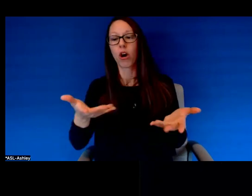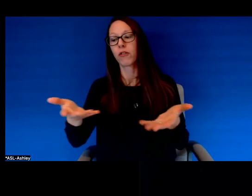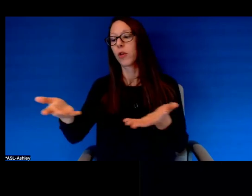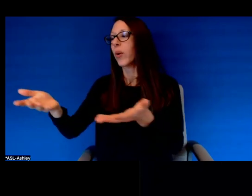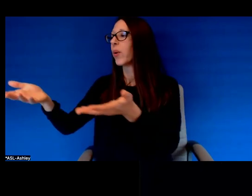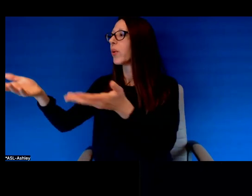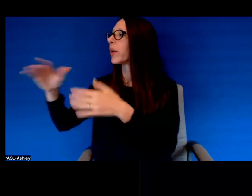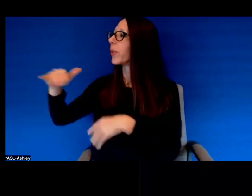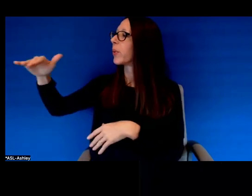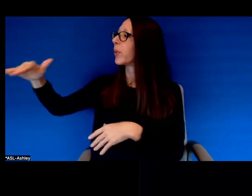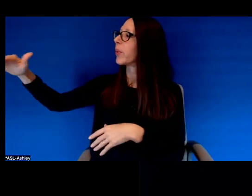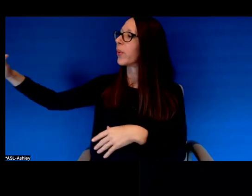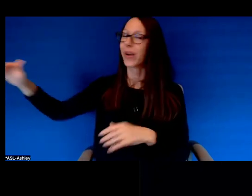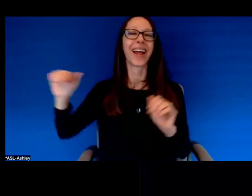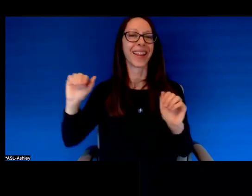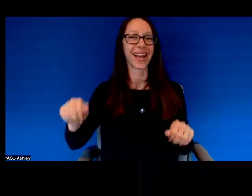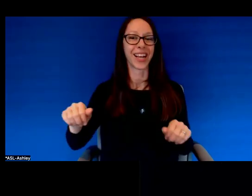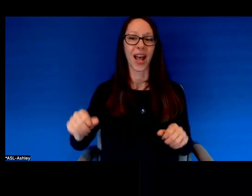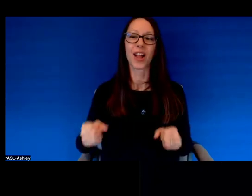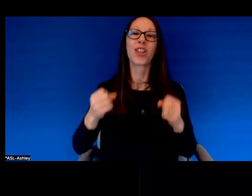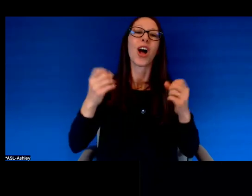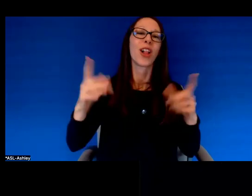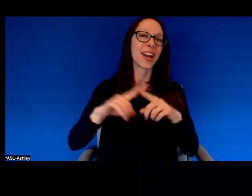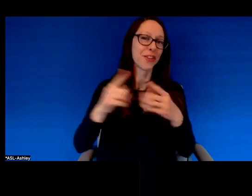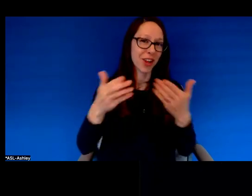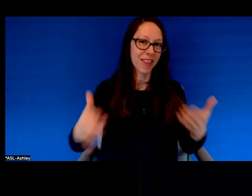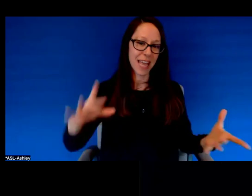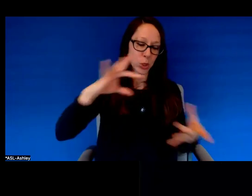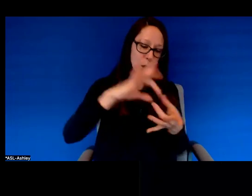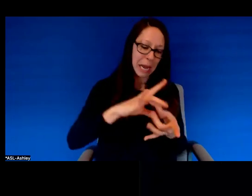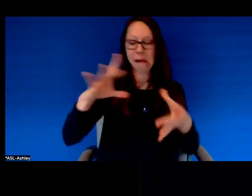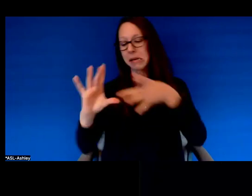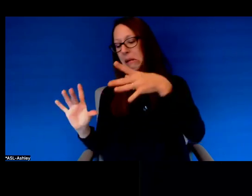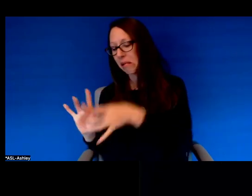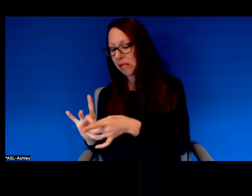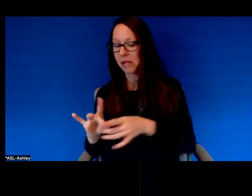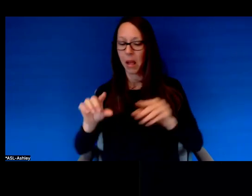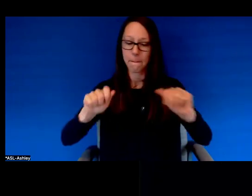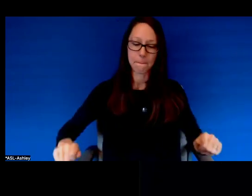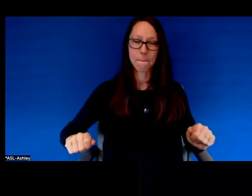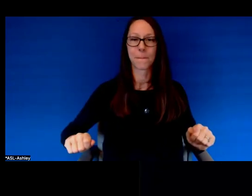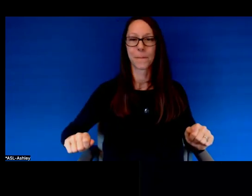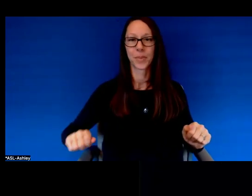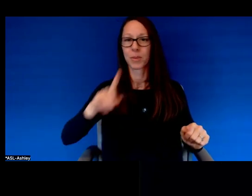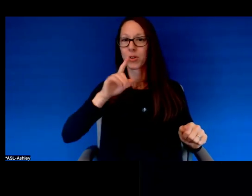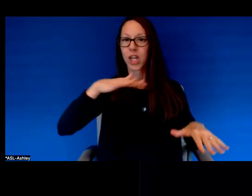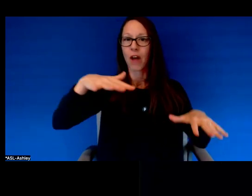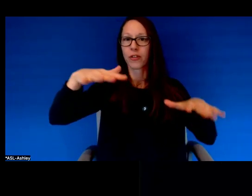that could happen, but there's a lot of Velcro. There's a lot of ways to stick things down to make sure things aren't flying everywhere in the